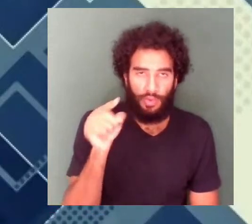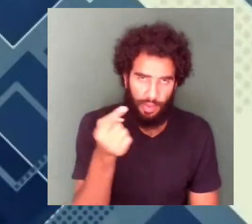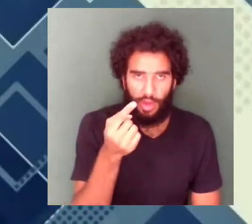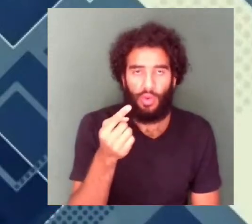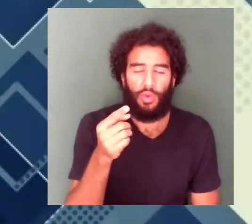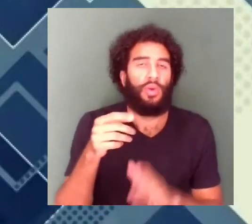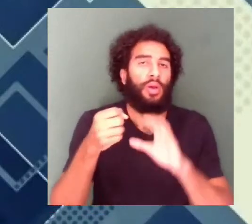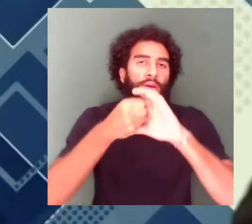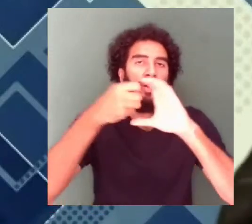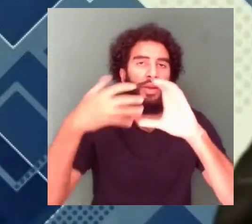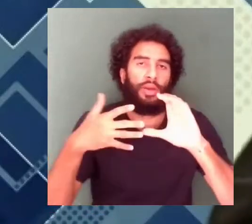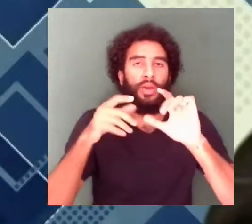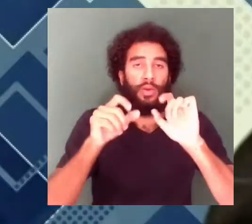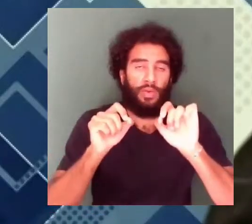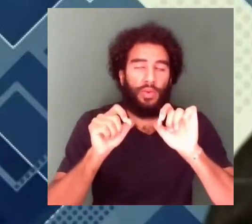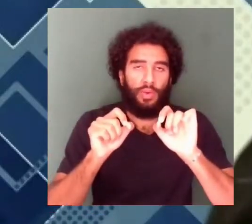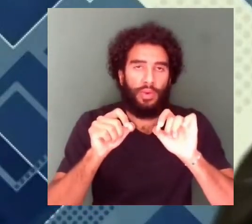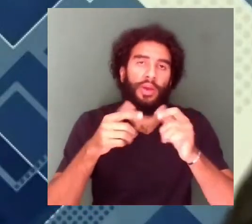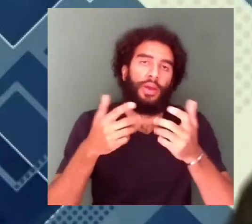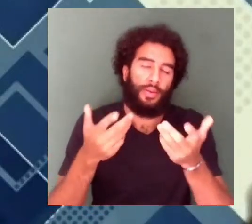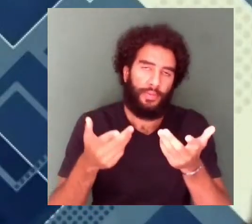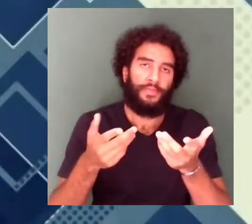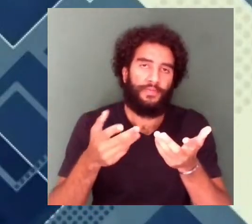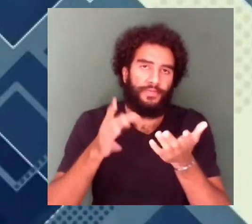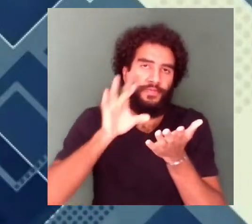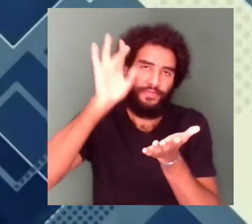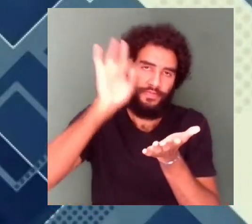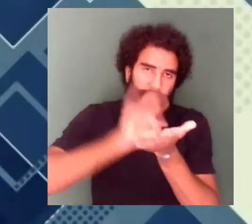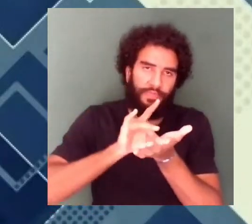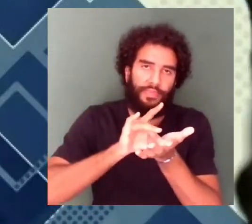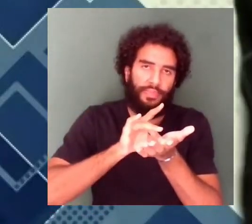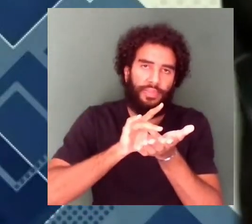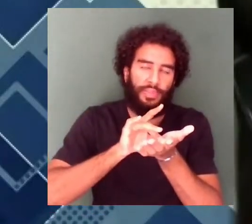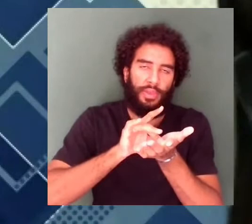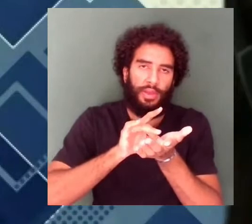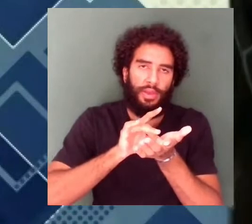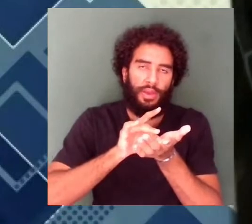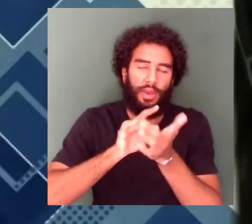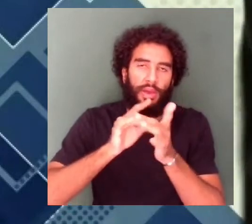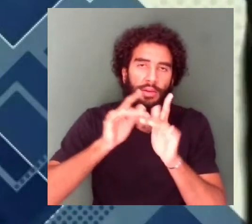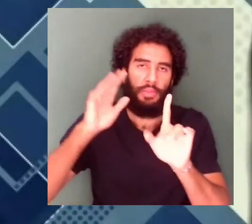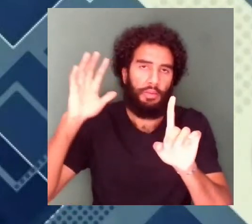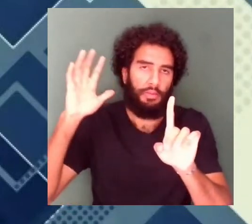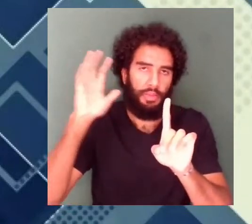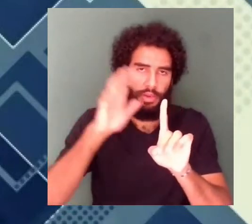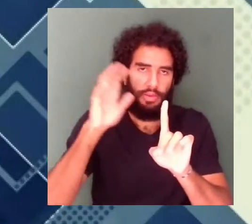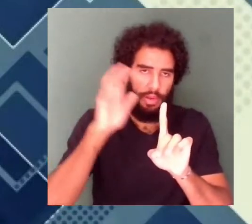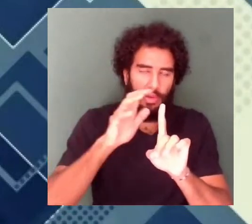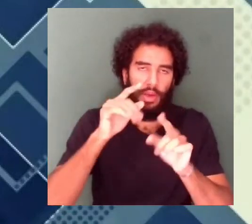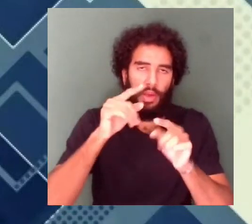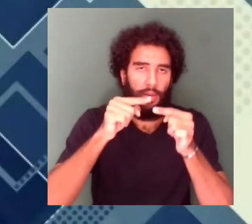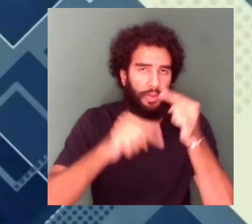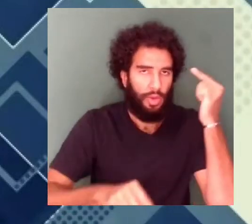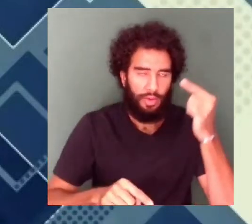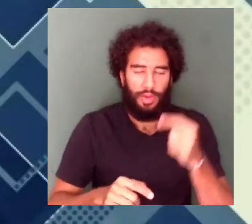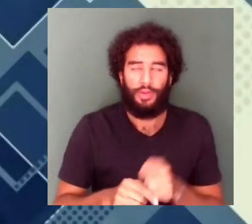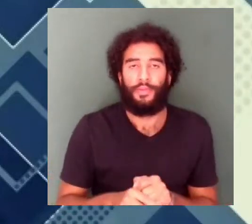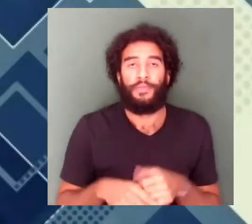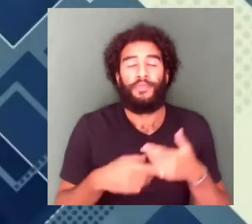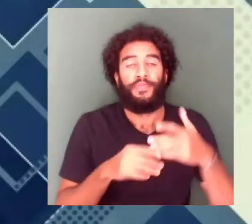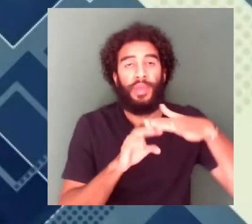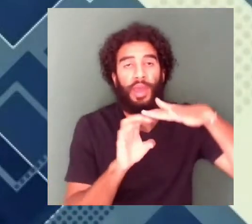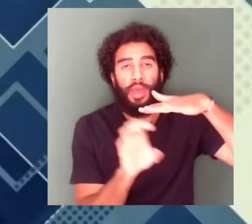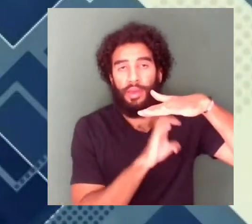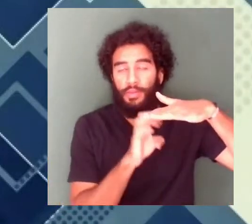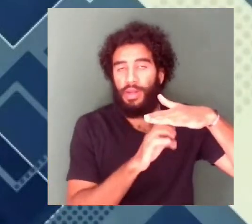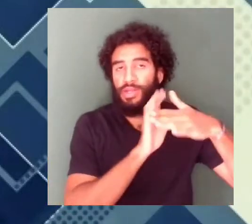15,000 of these threats were discarded, and the rest were characterized as incidents. So all